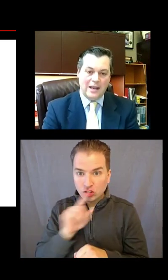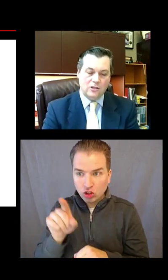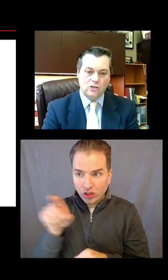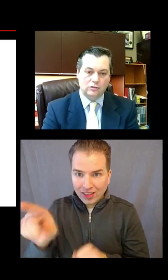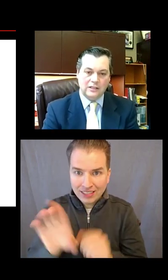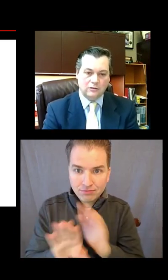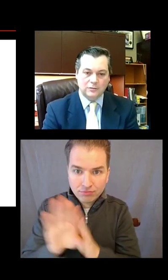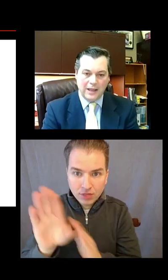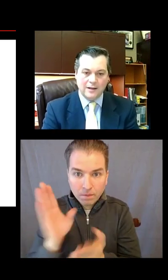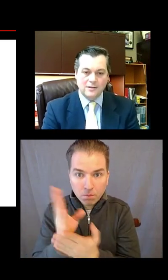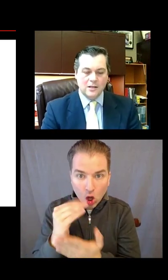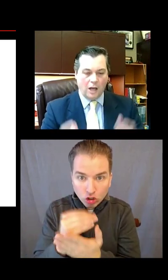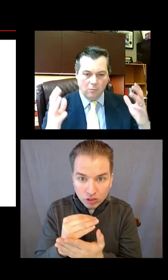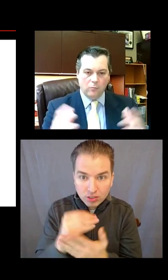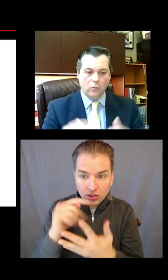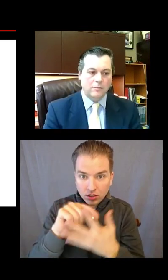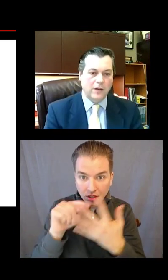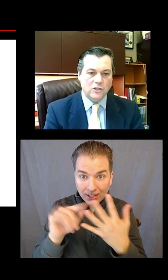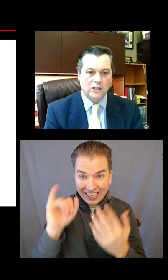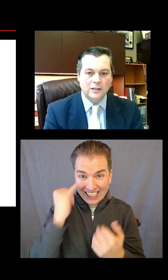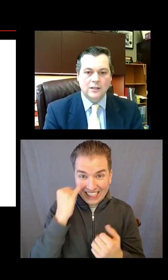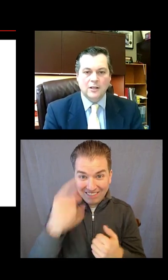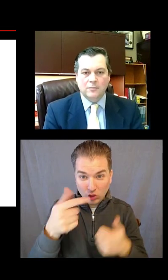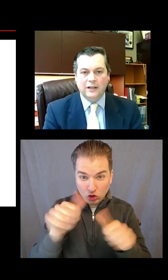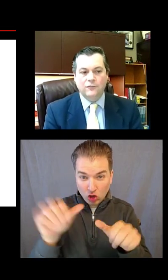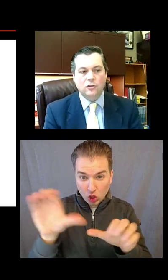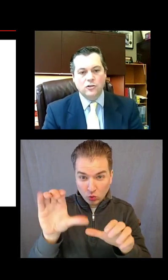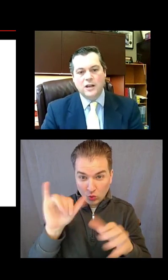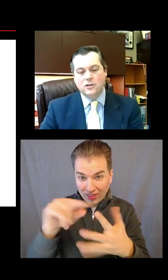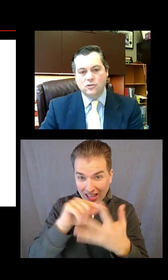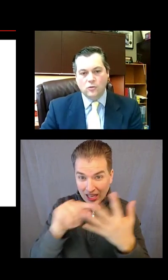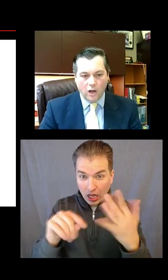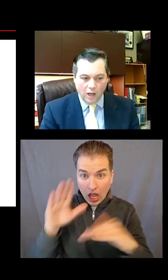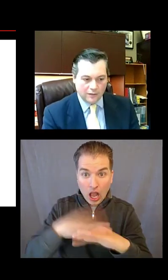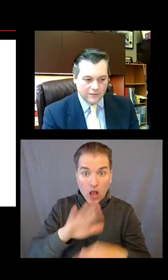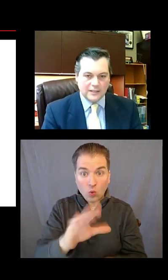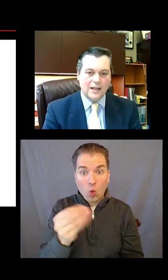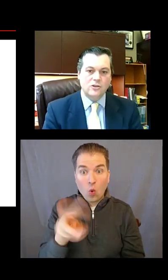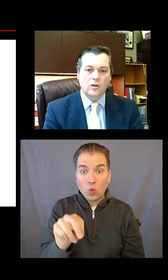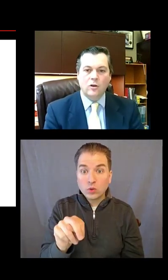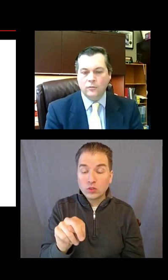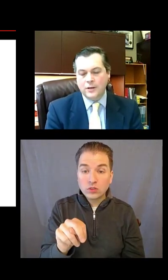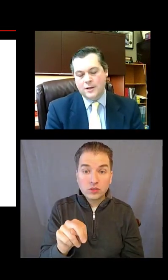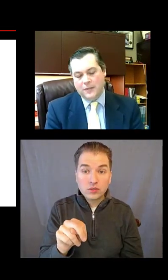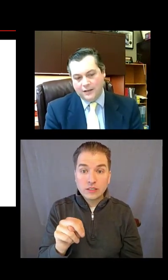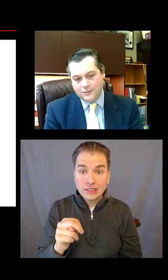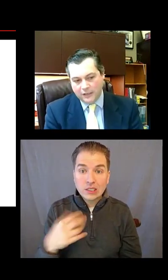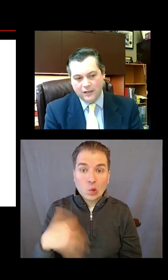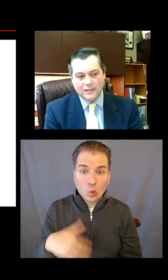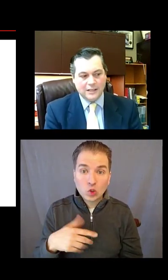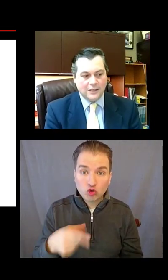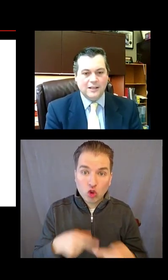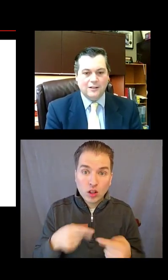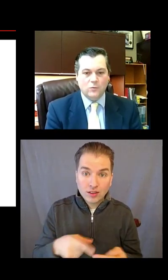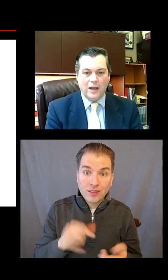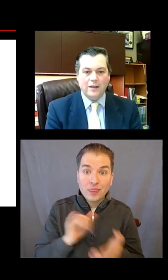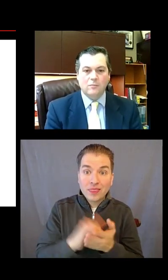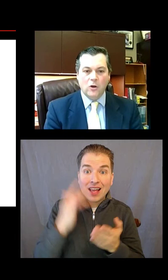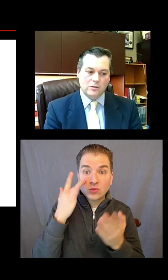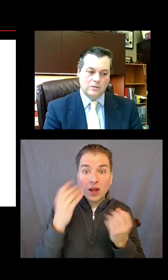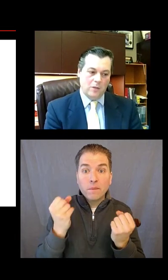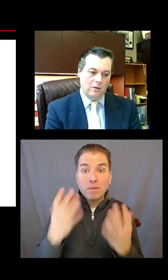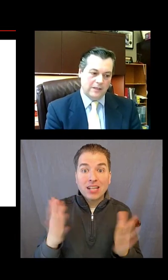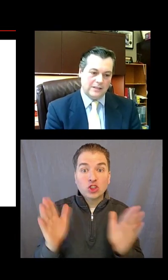how to manage your legal spend, come up with a budget. But if you're trying to do all of this on your own, my experience is that's